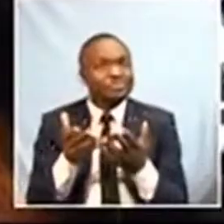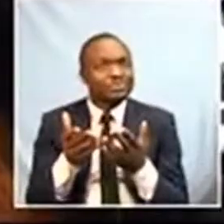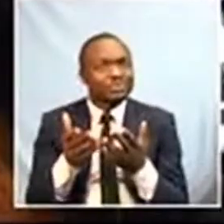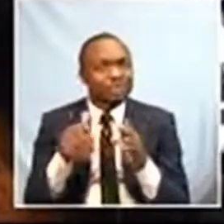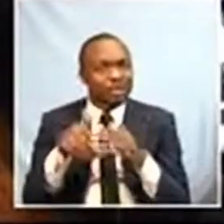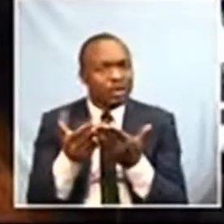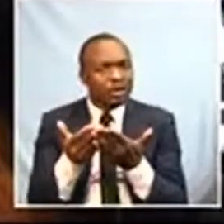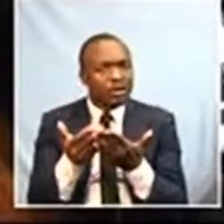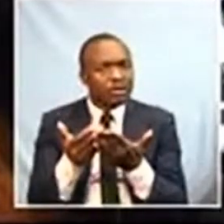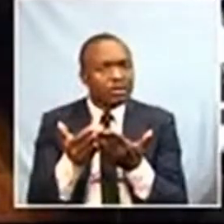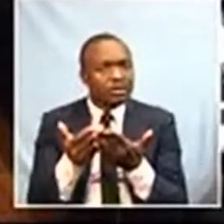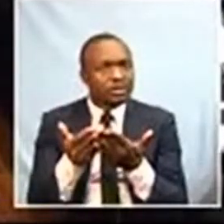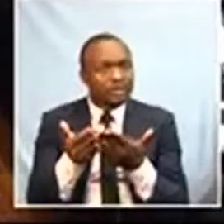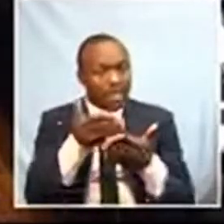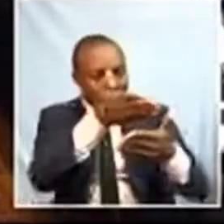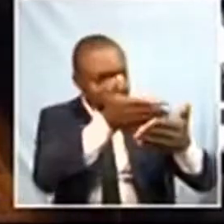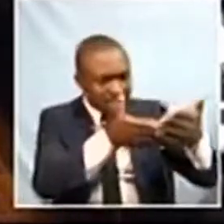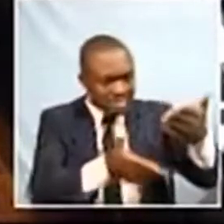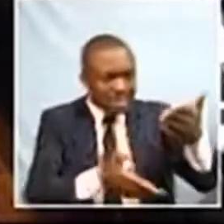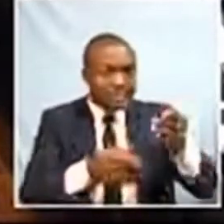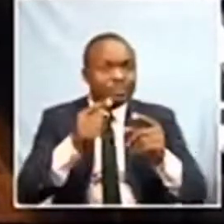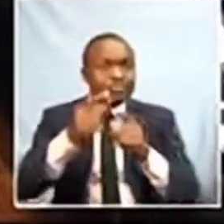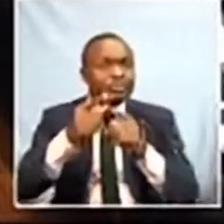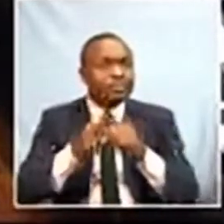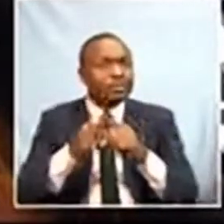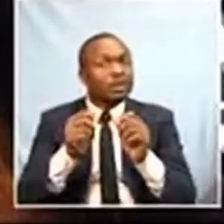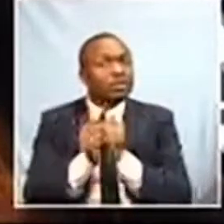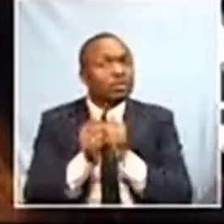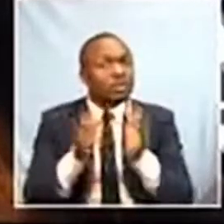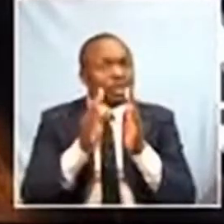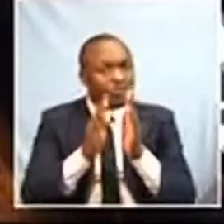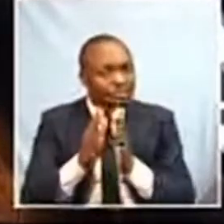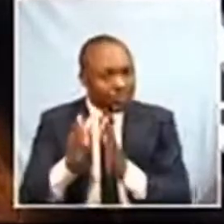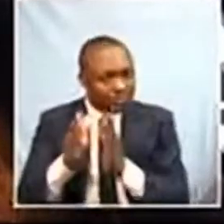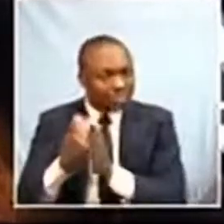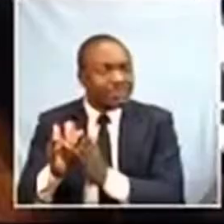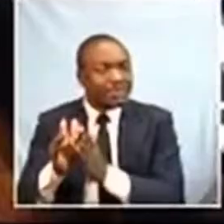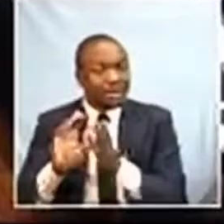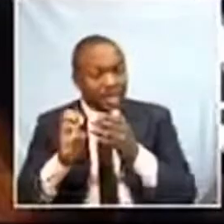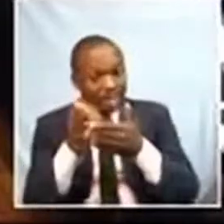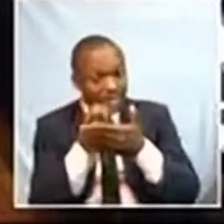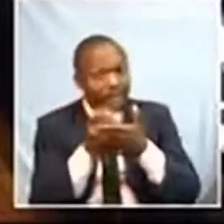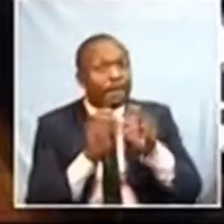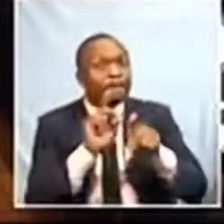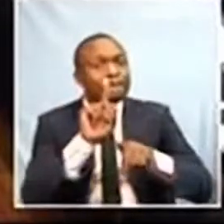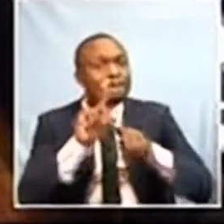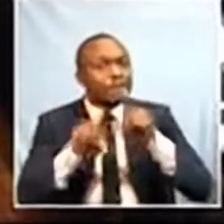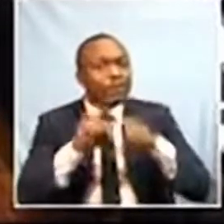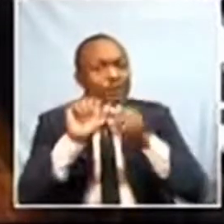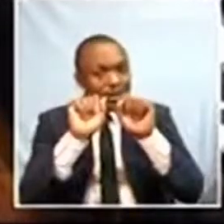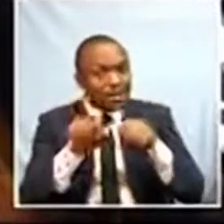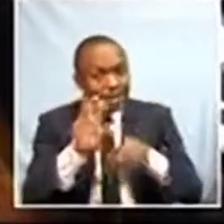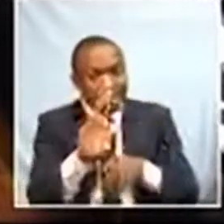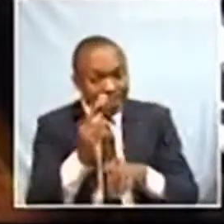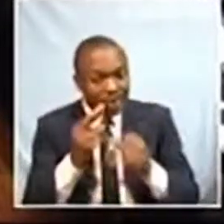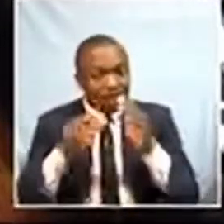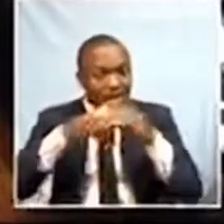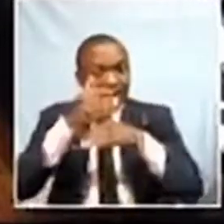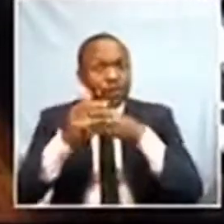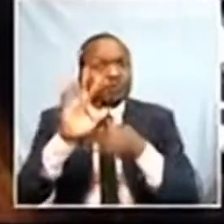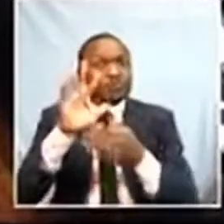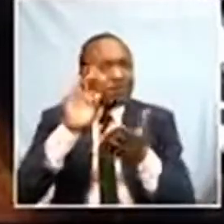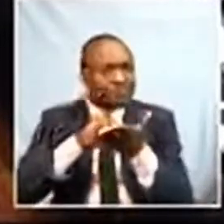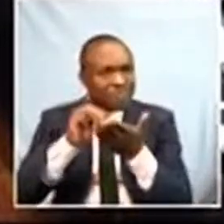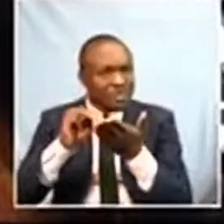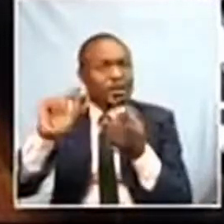How can it take all these months without the planning, engaging the people so that they recover? Out of 5 million